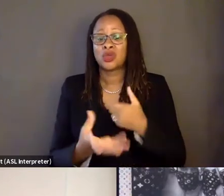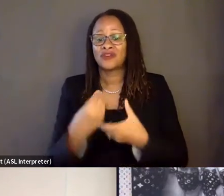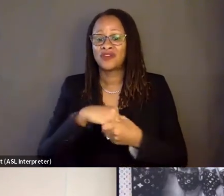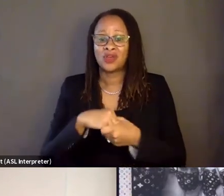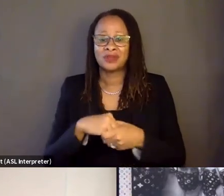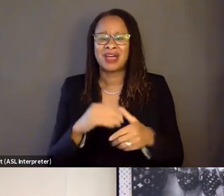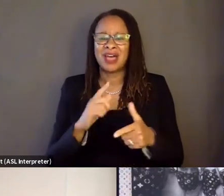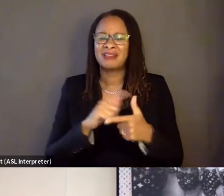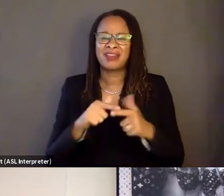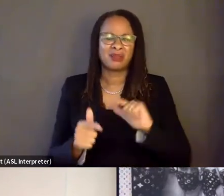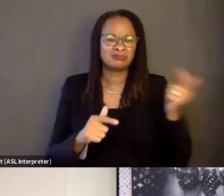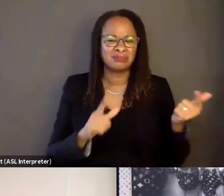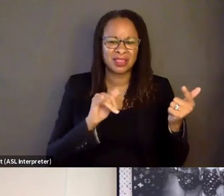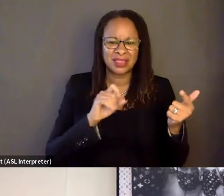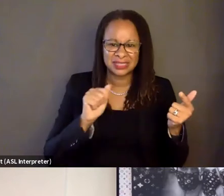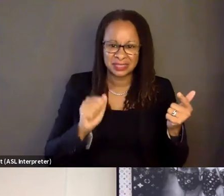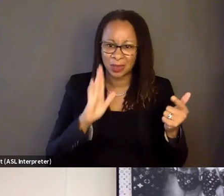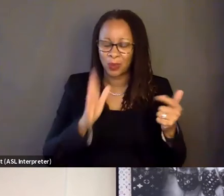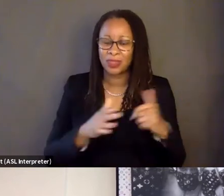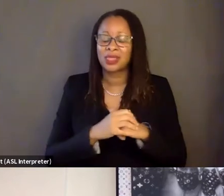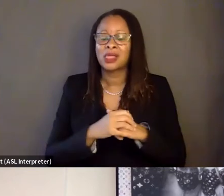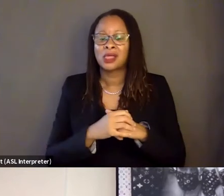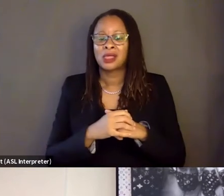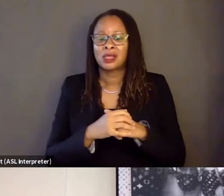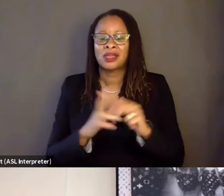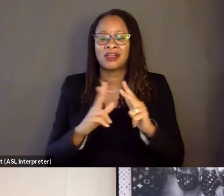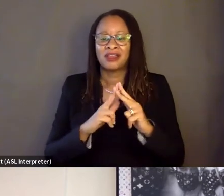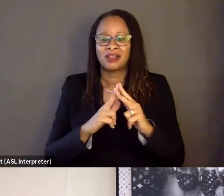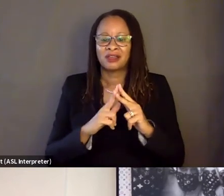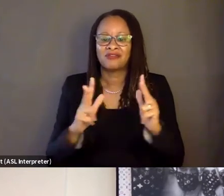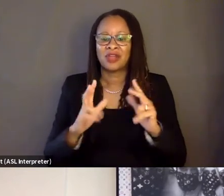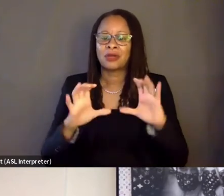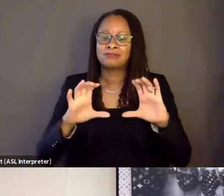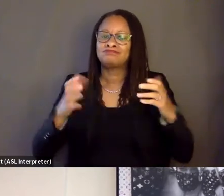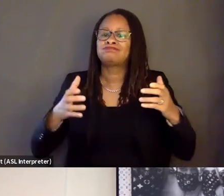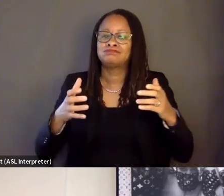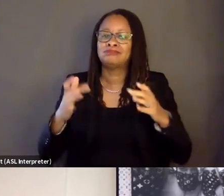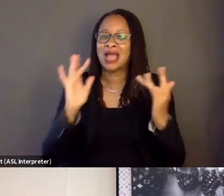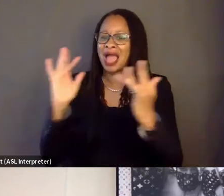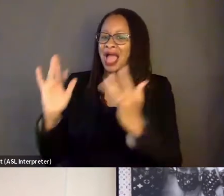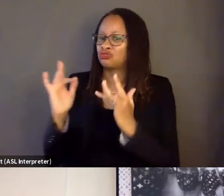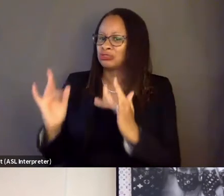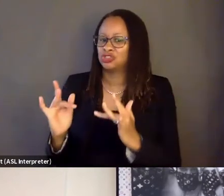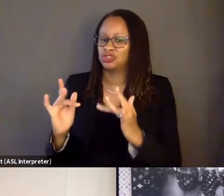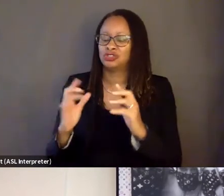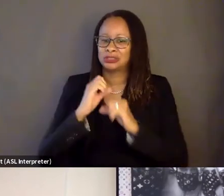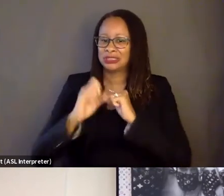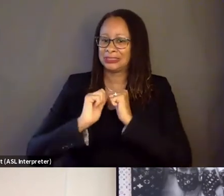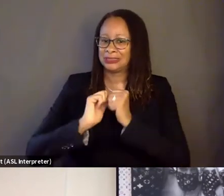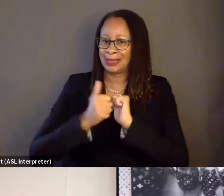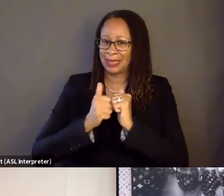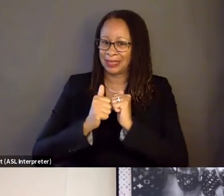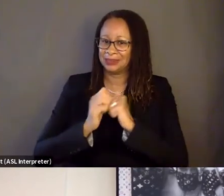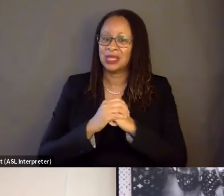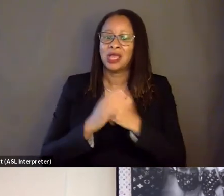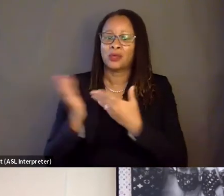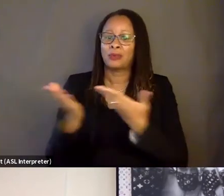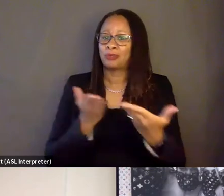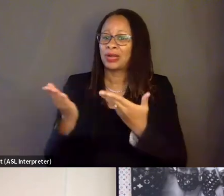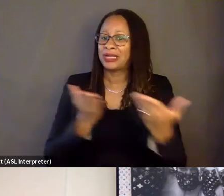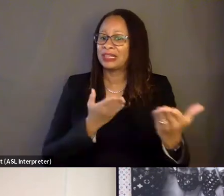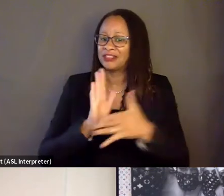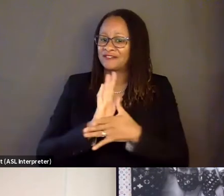it to Lisa for this, but in a, we have a very, very robust outreach campaign where we're bringing the